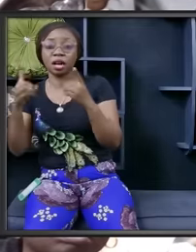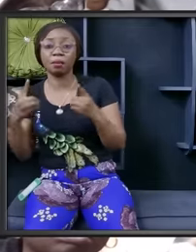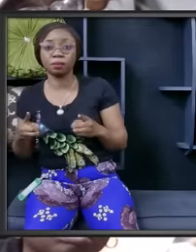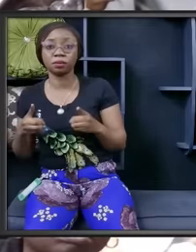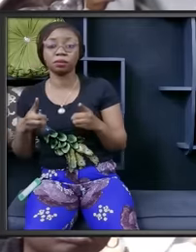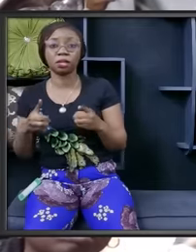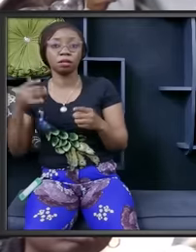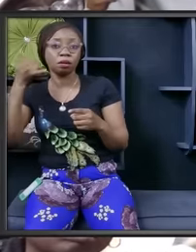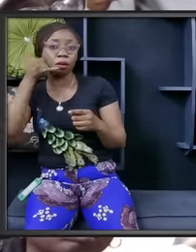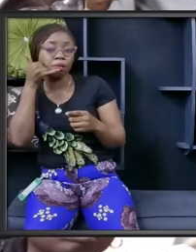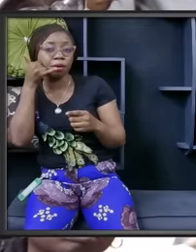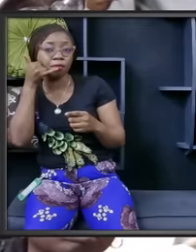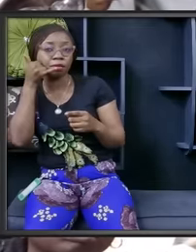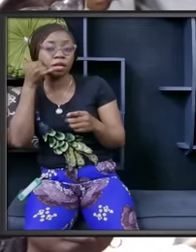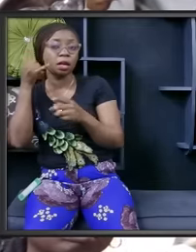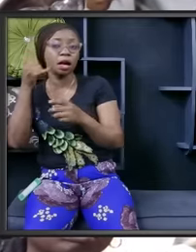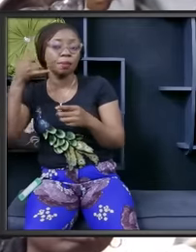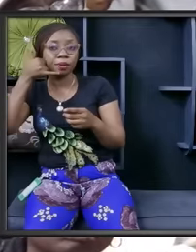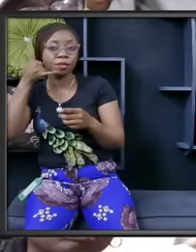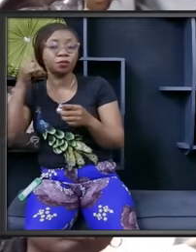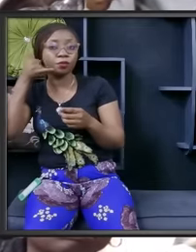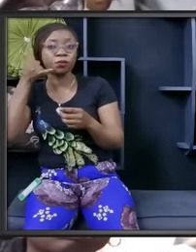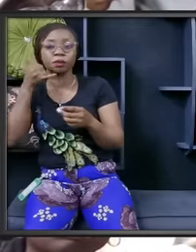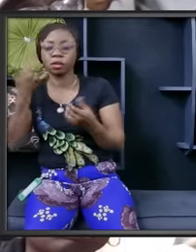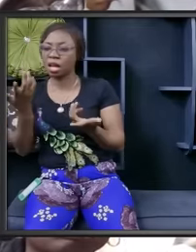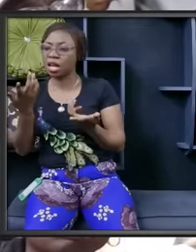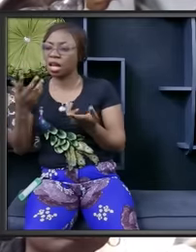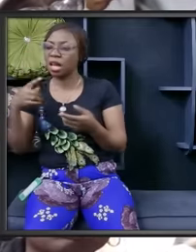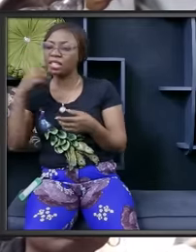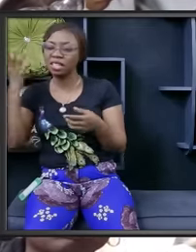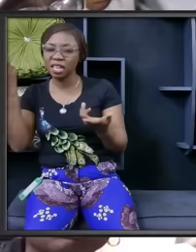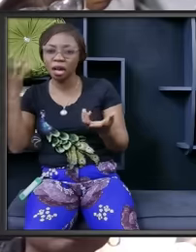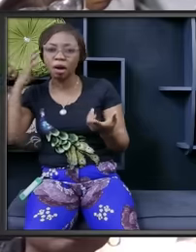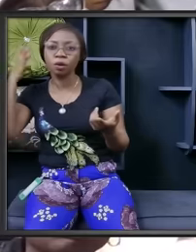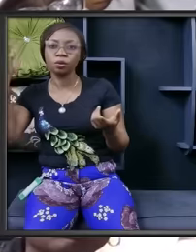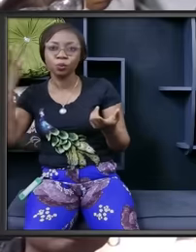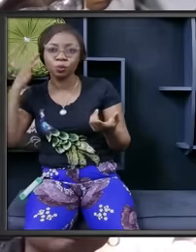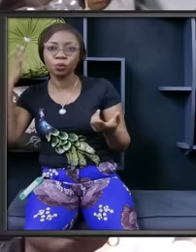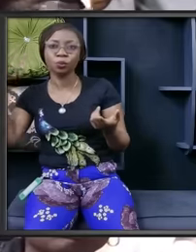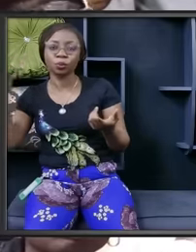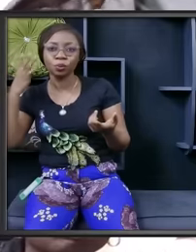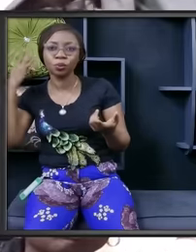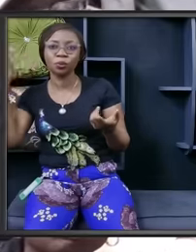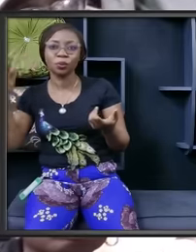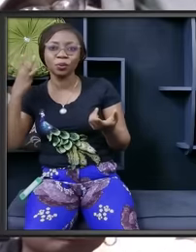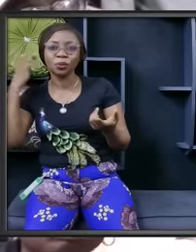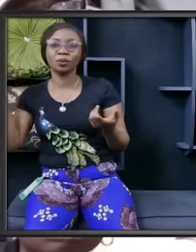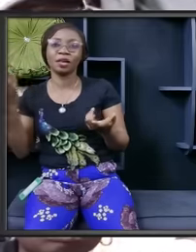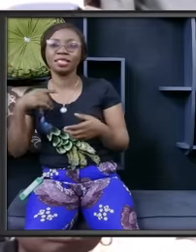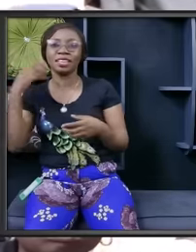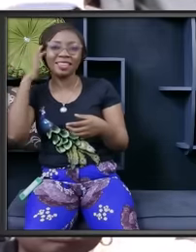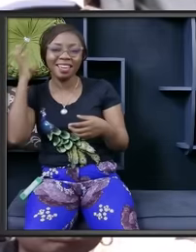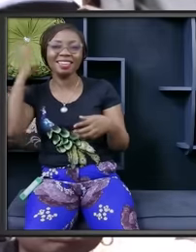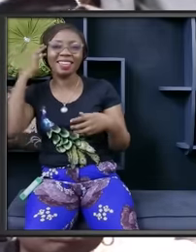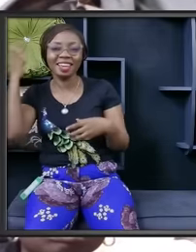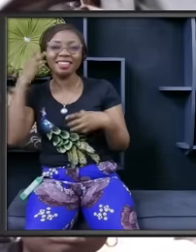phone. I pick the phone, I keep them. I hear a sound for love make, as in. Like. Yeah.